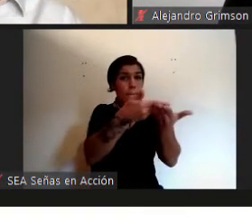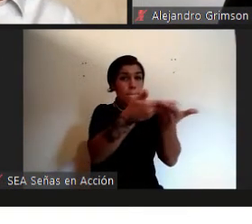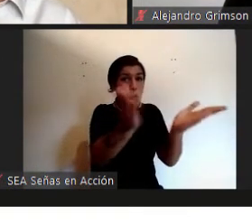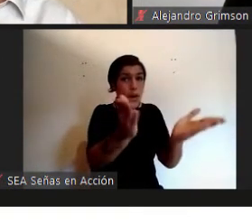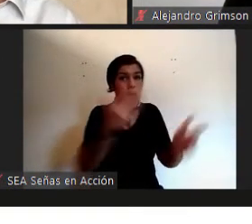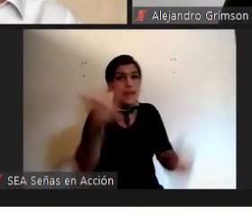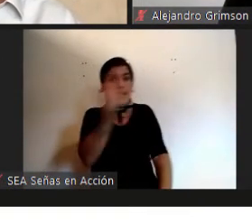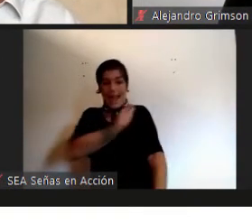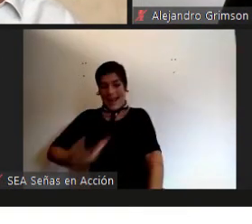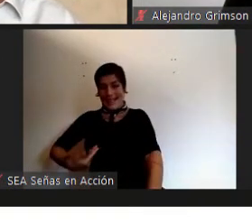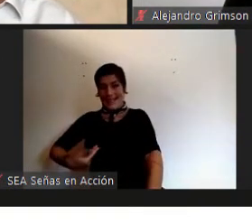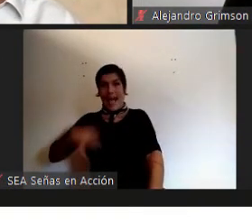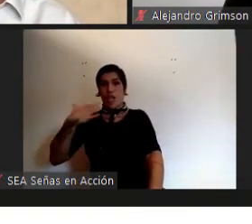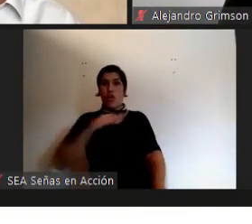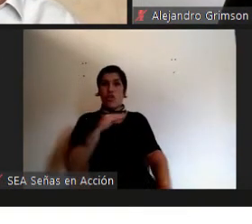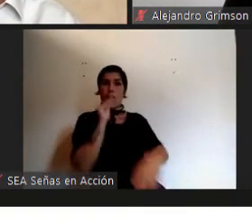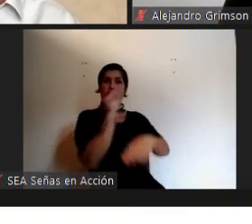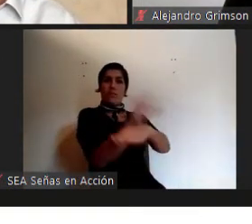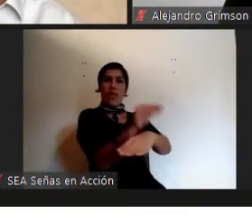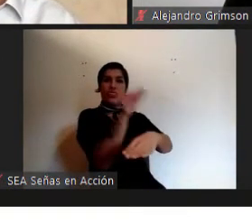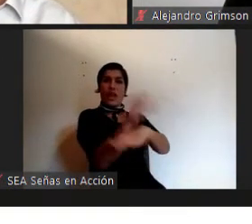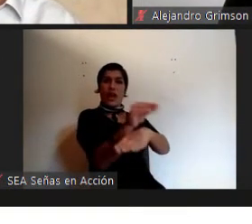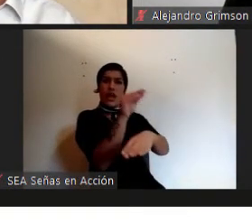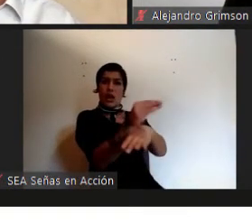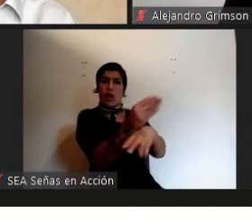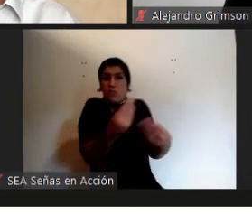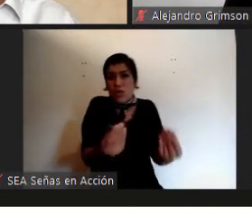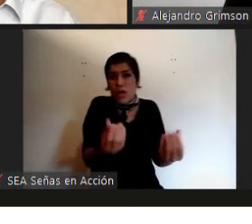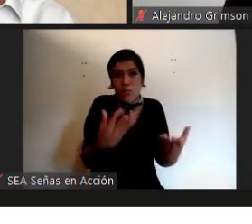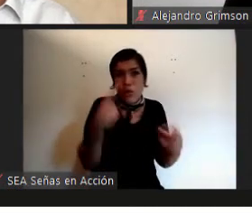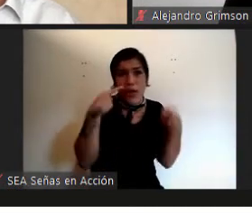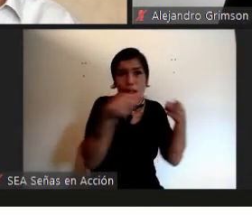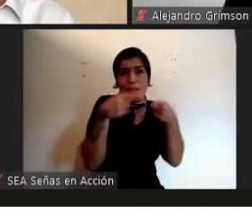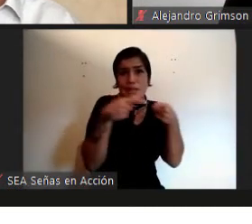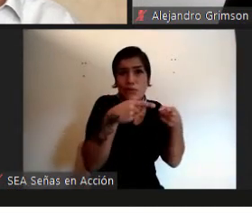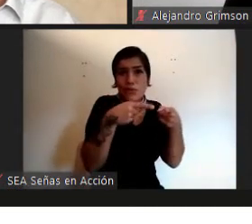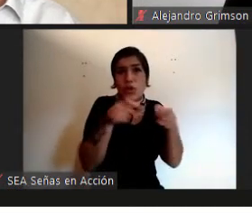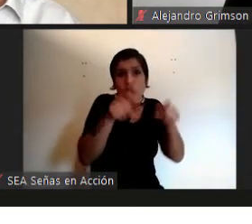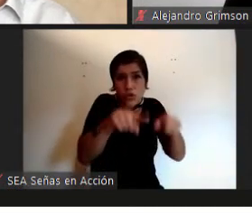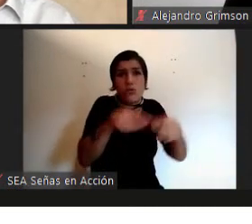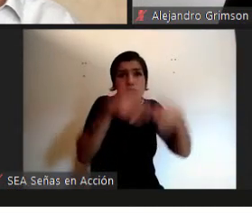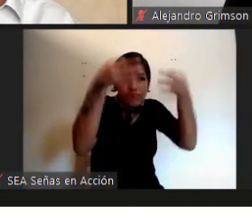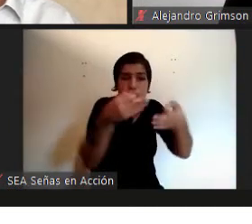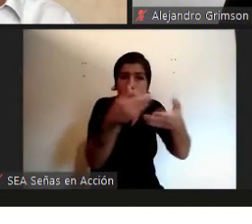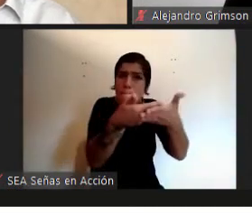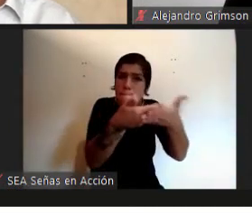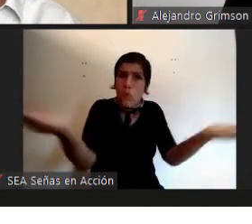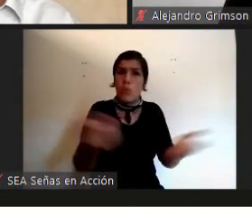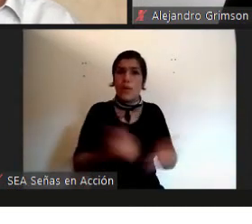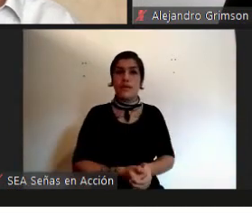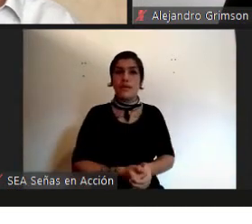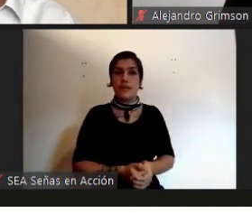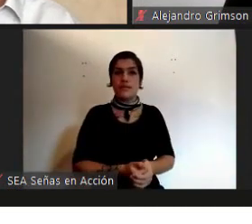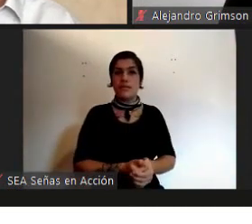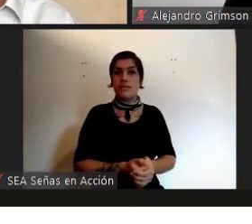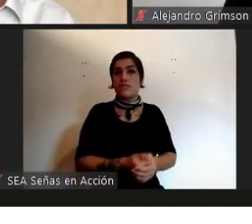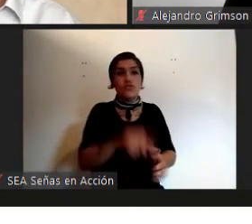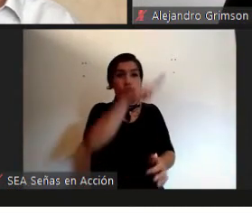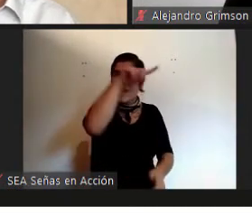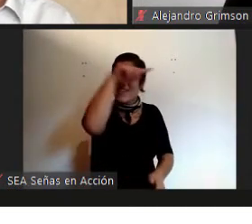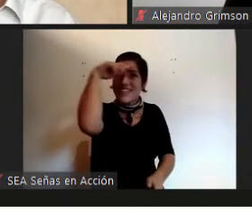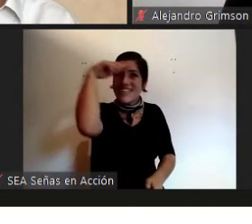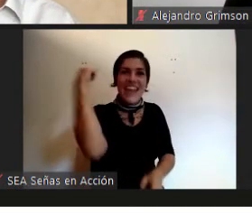able to support, because it's public heritage, it's the capital that each nation has, in the